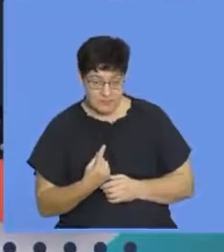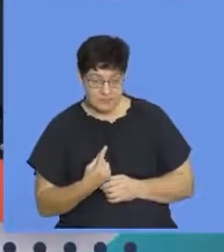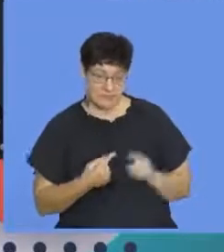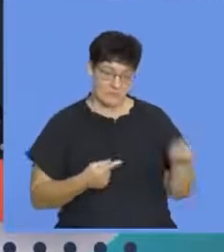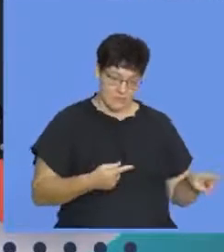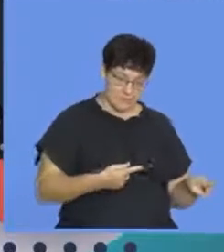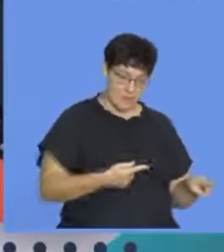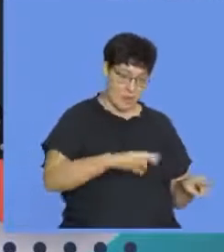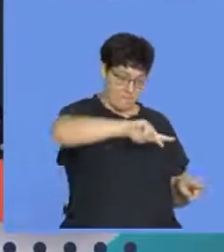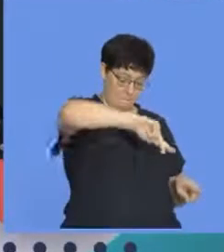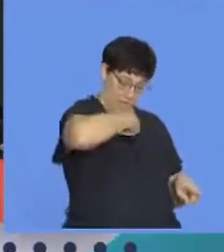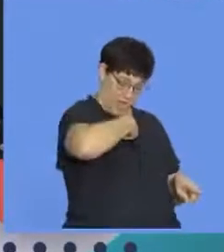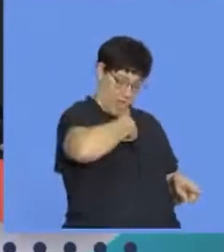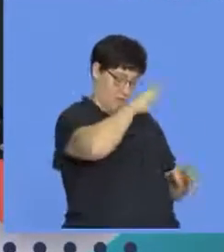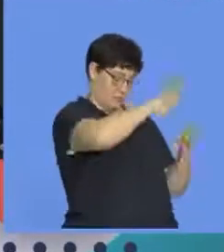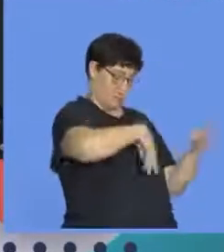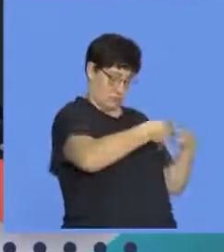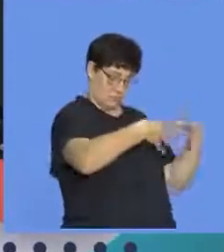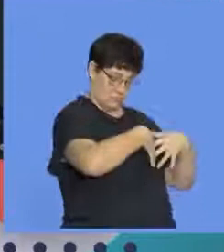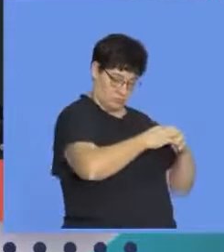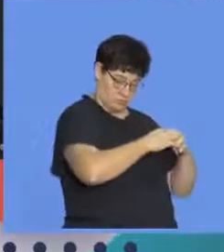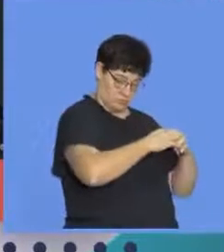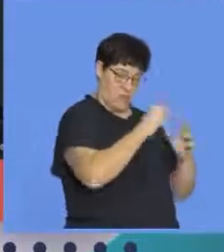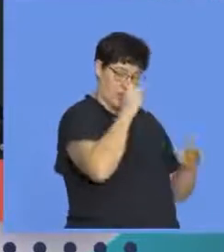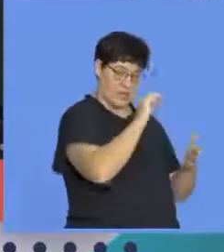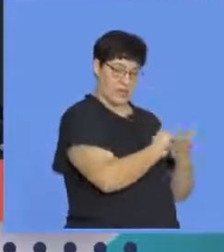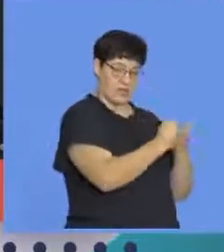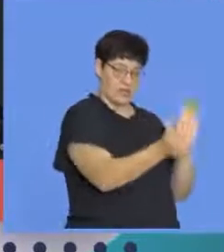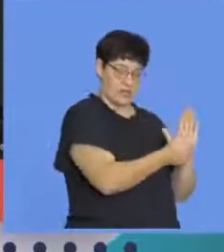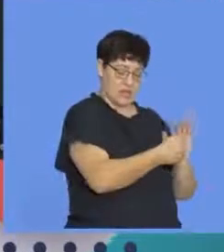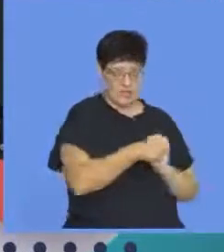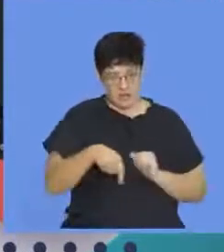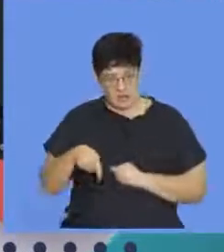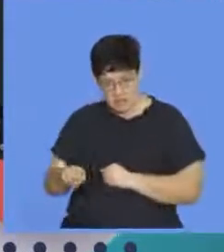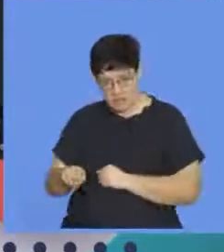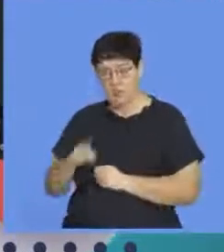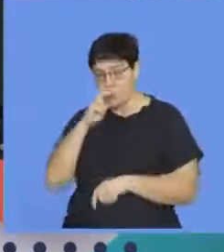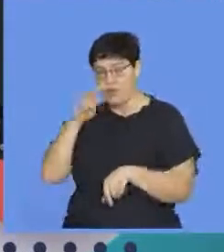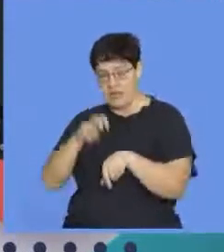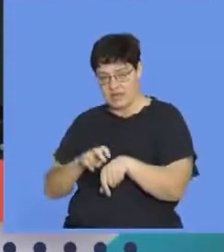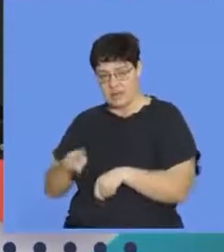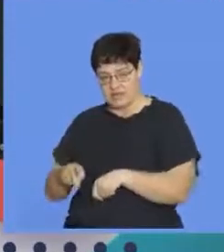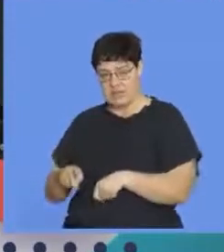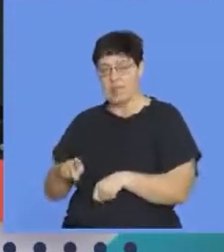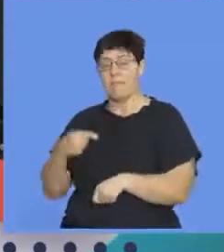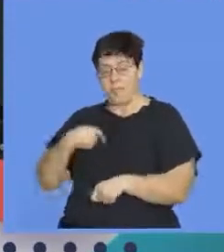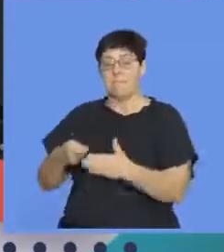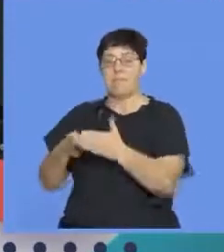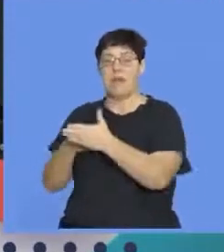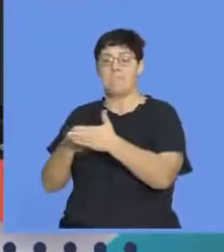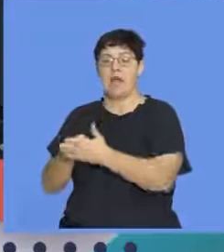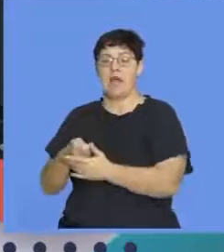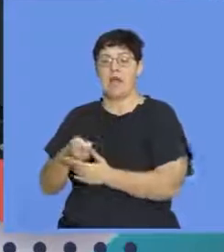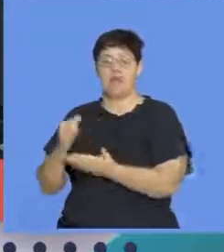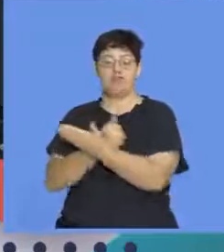collection, you needed your credit sales. Creditors payment, you need your credit purchases. But it's